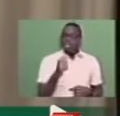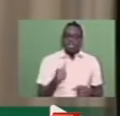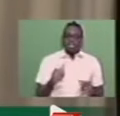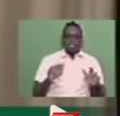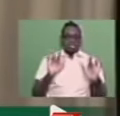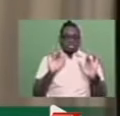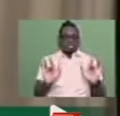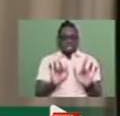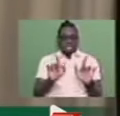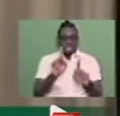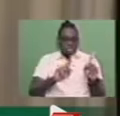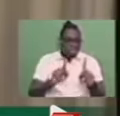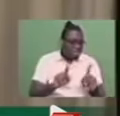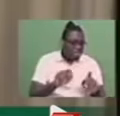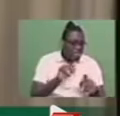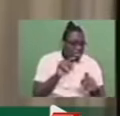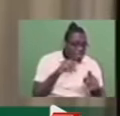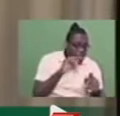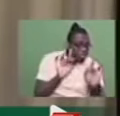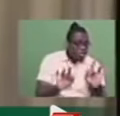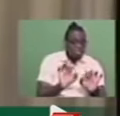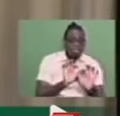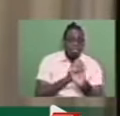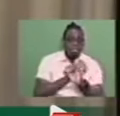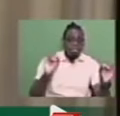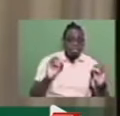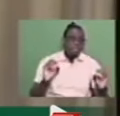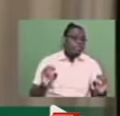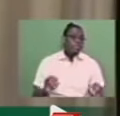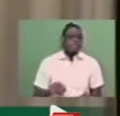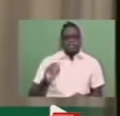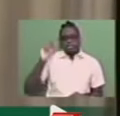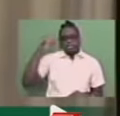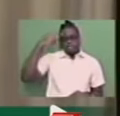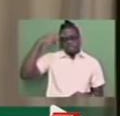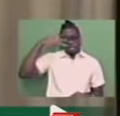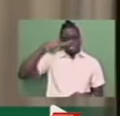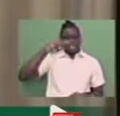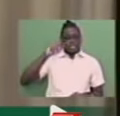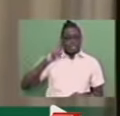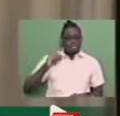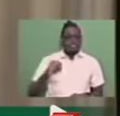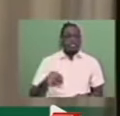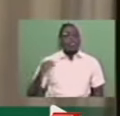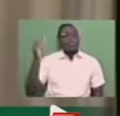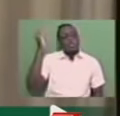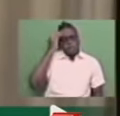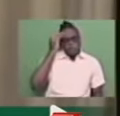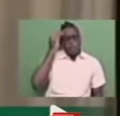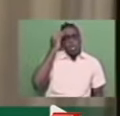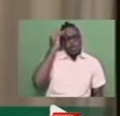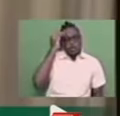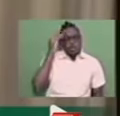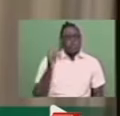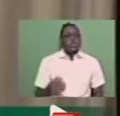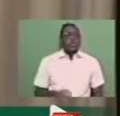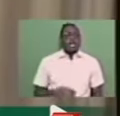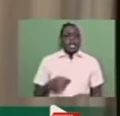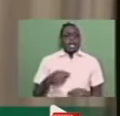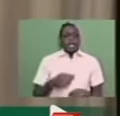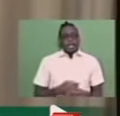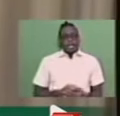But then, for the Prime Minister, hell hath no fury like a peacock stolen.